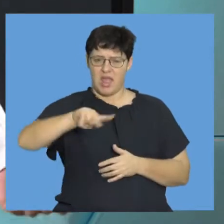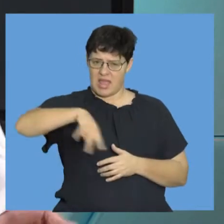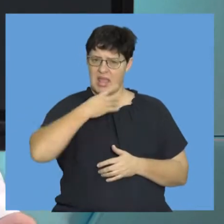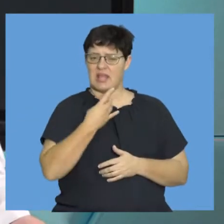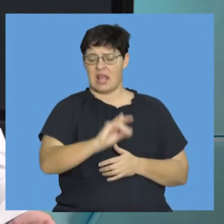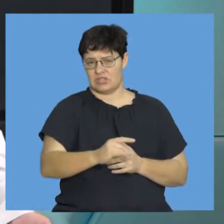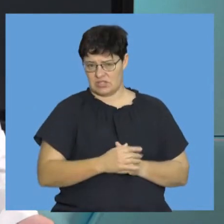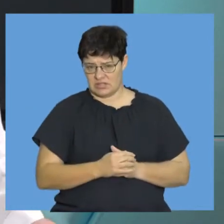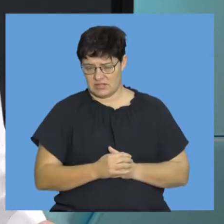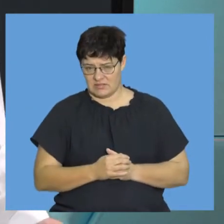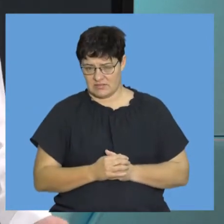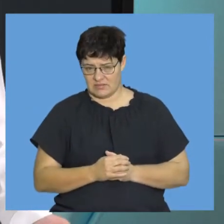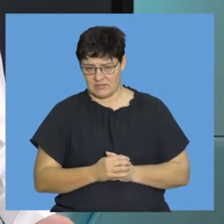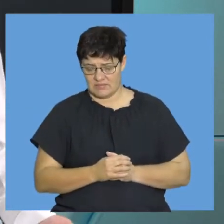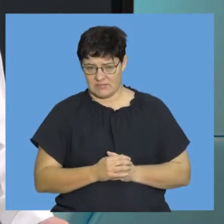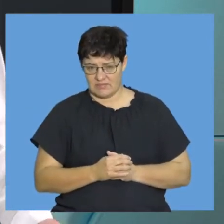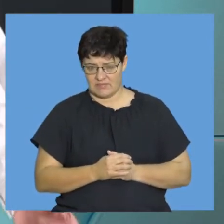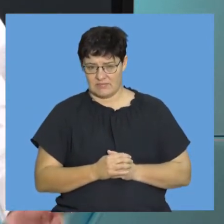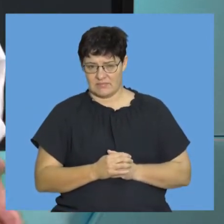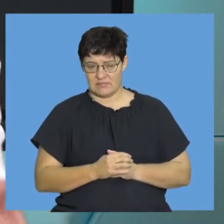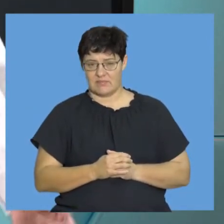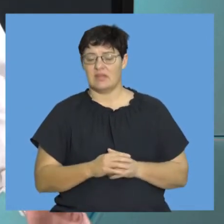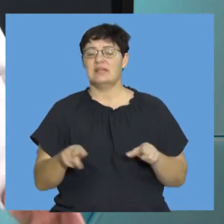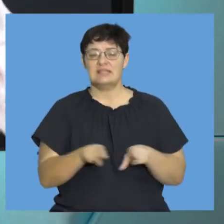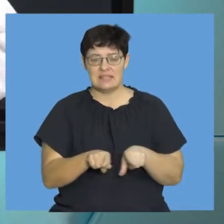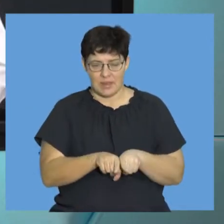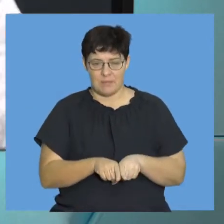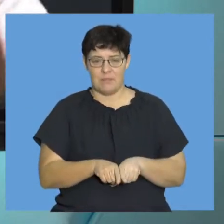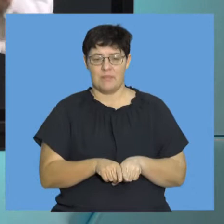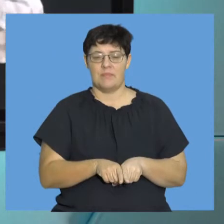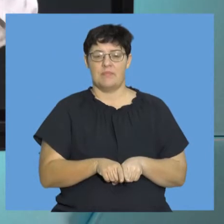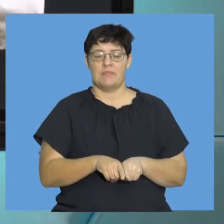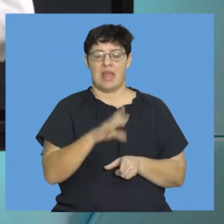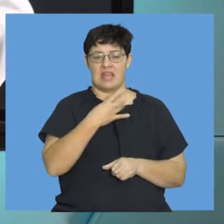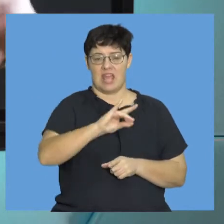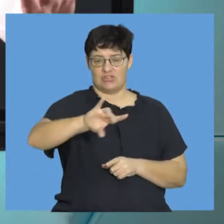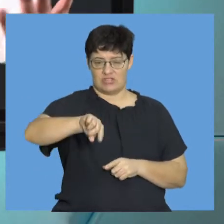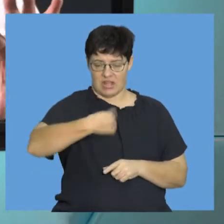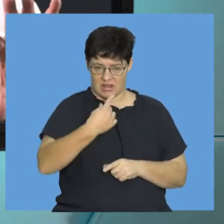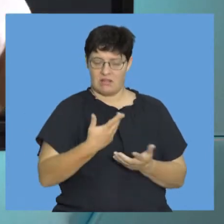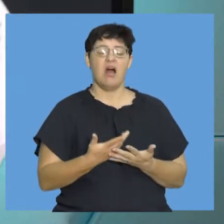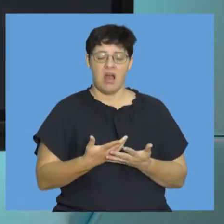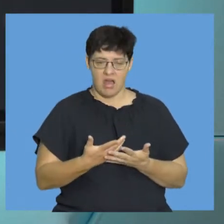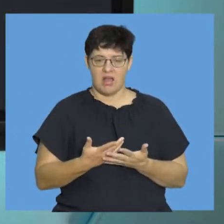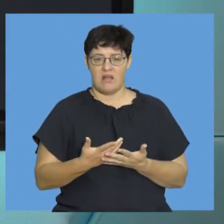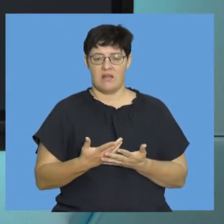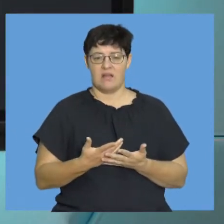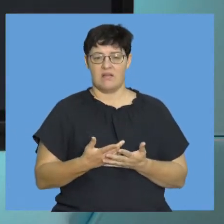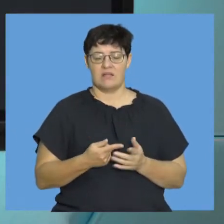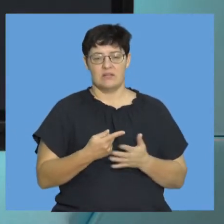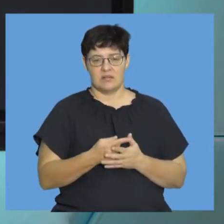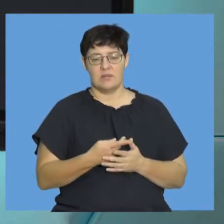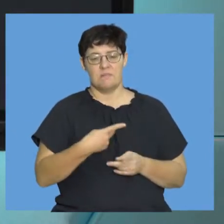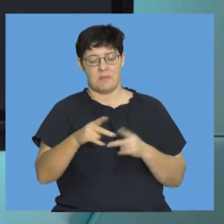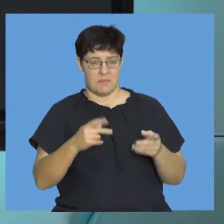of merchandise that was purchased. Like your cash sale was a component that went straight into the cash budget, your cash